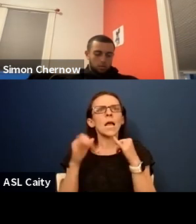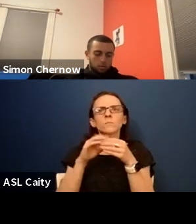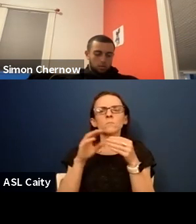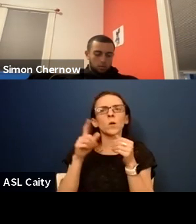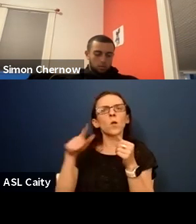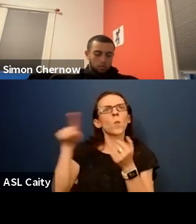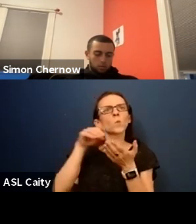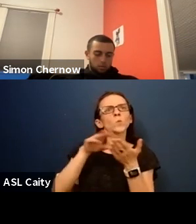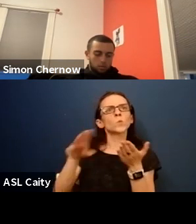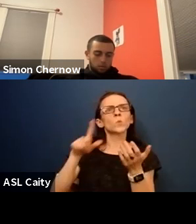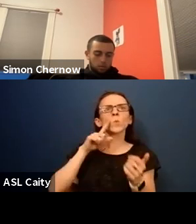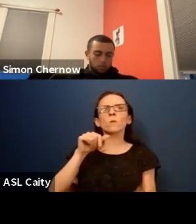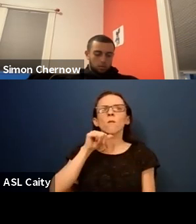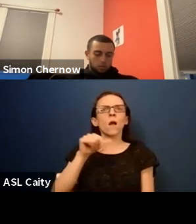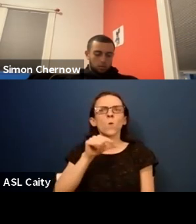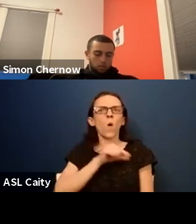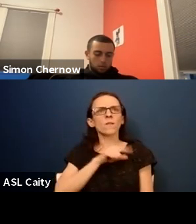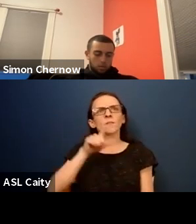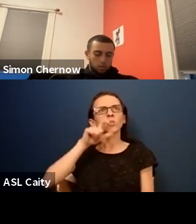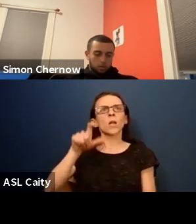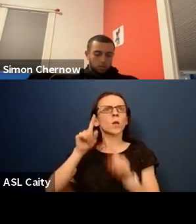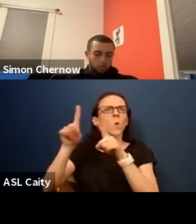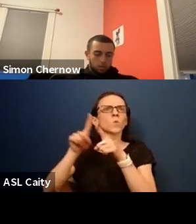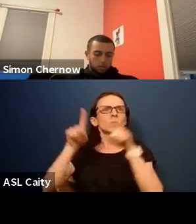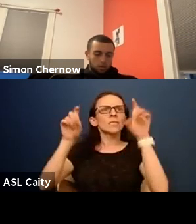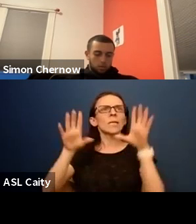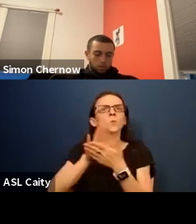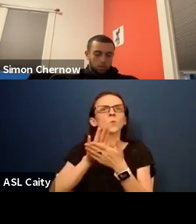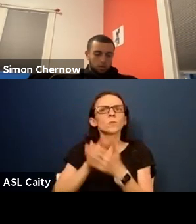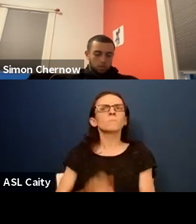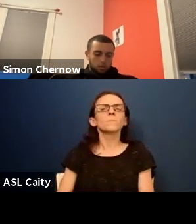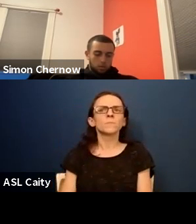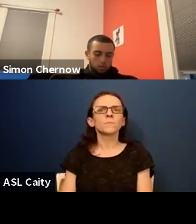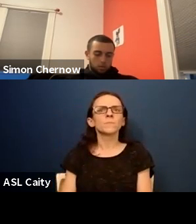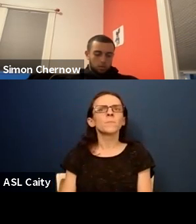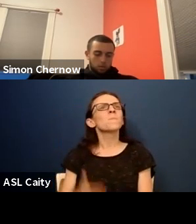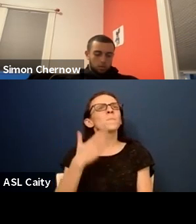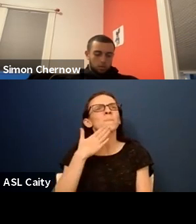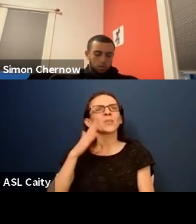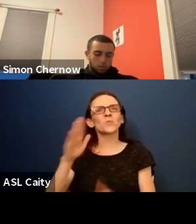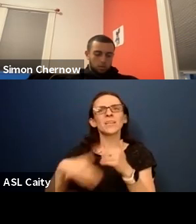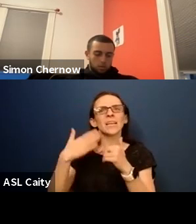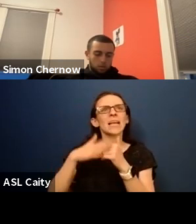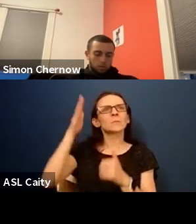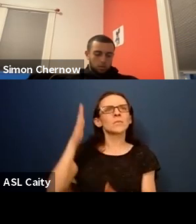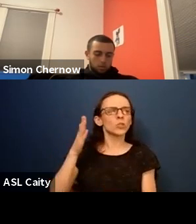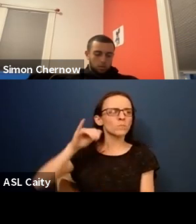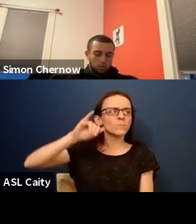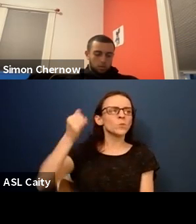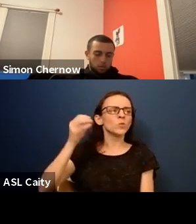who are not qualified, they shouldn't be getting into the same schools. Thank you. Next speaker is Jody